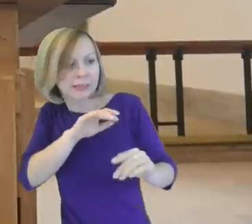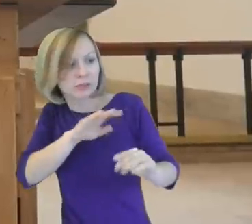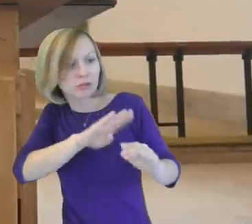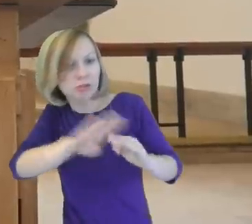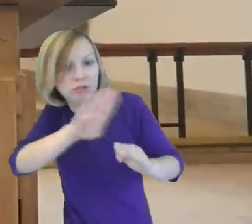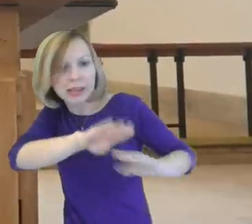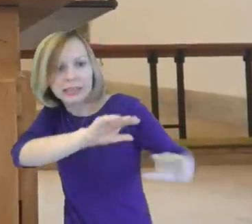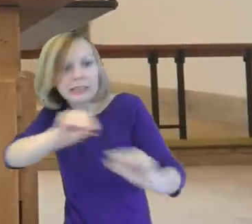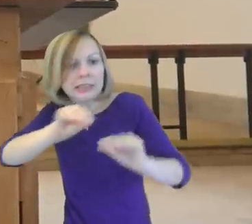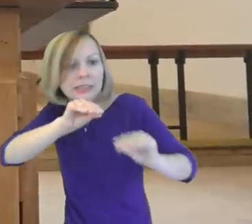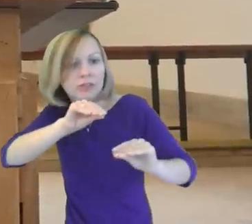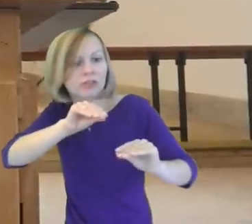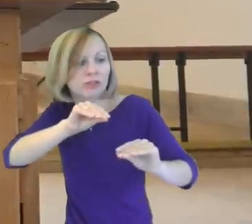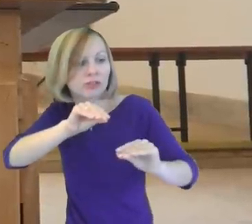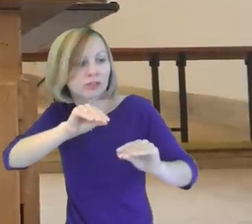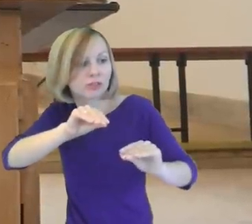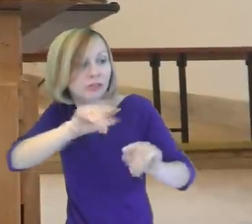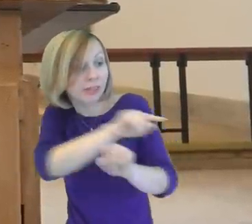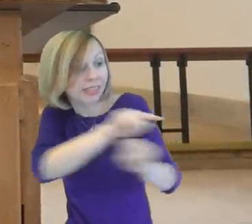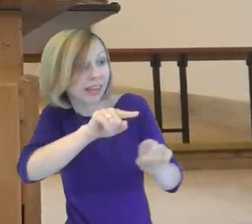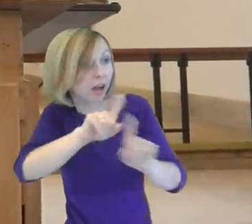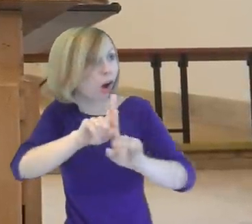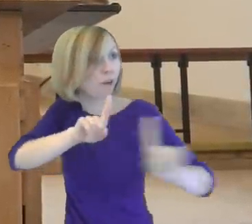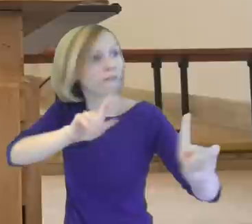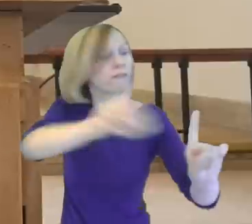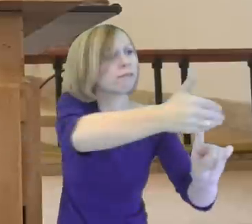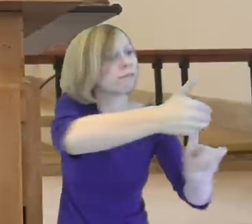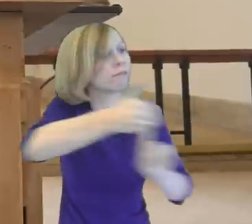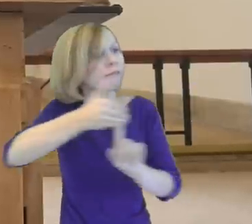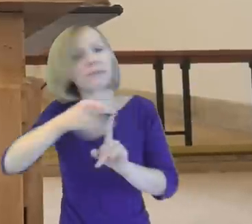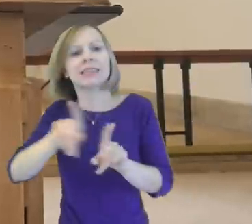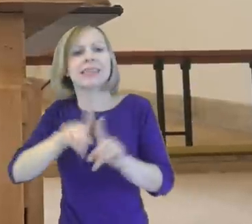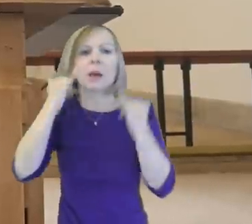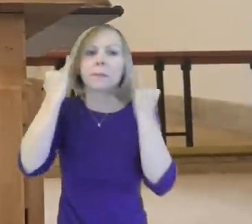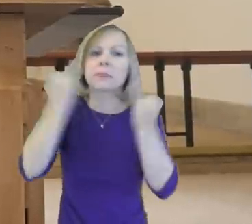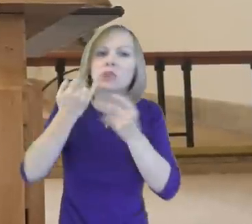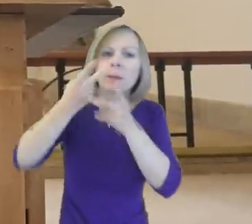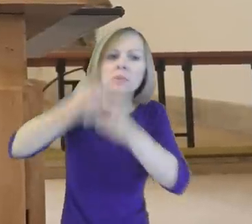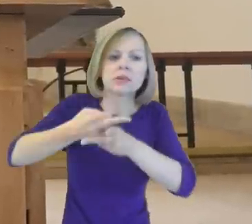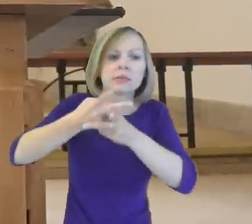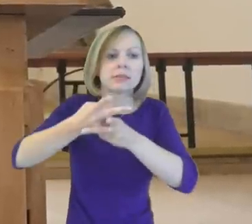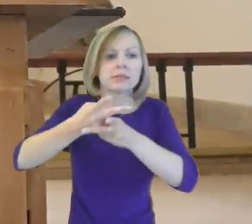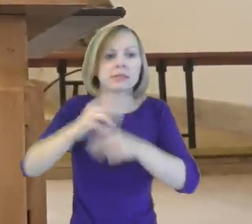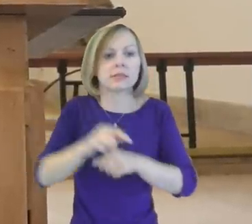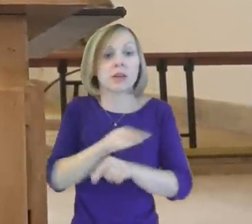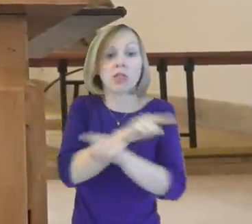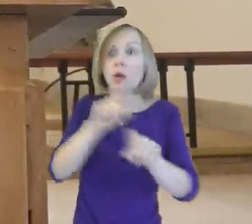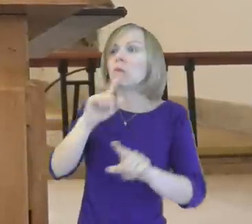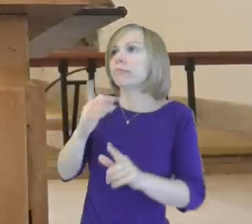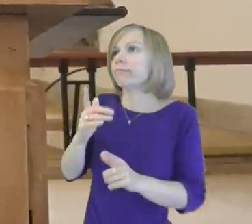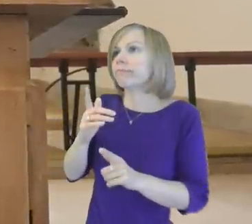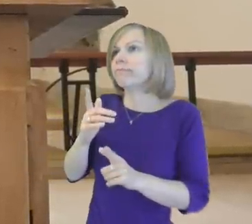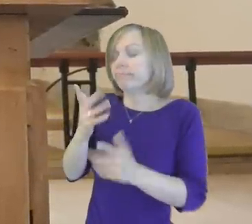as a shepherd his flock. He hath mercy on them that receive discipline, and